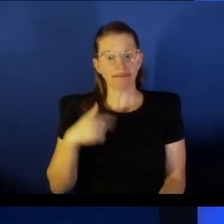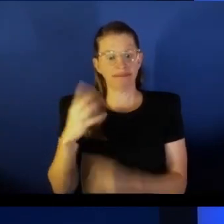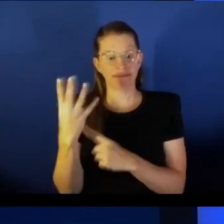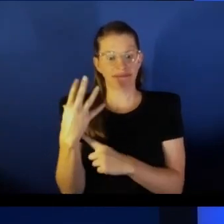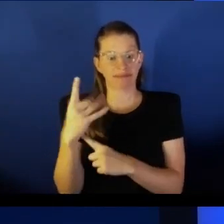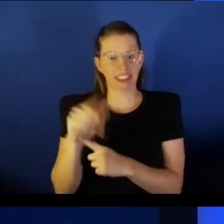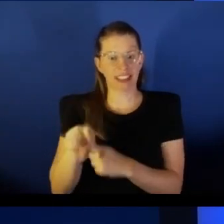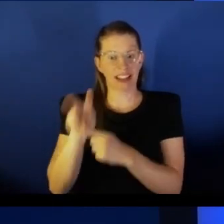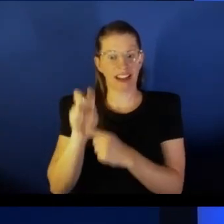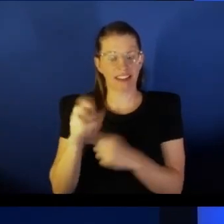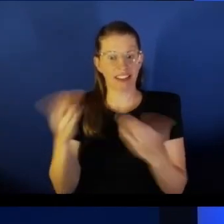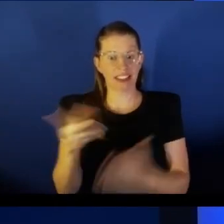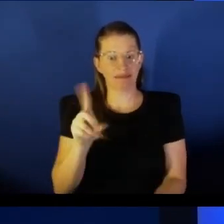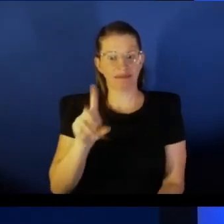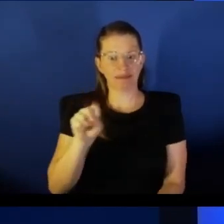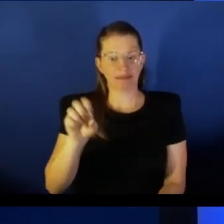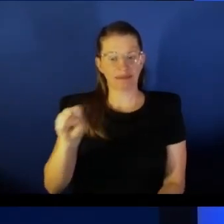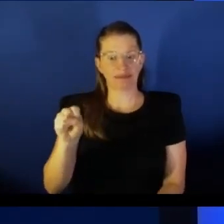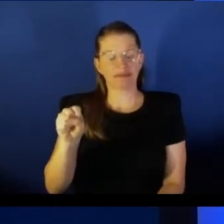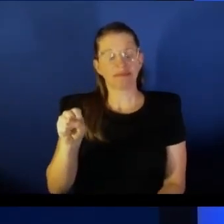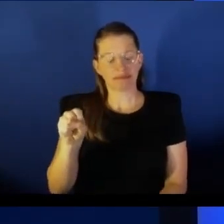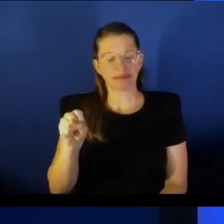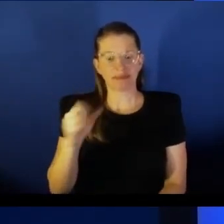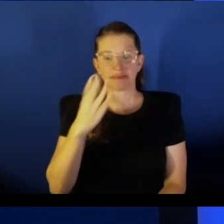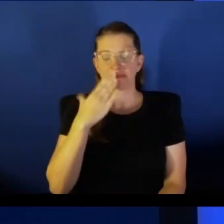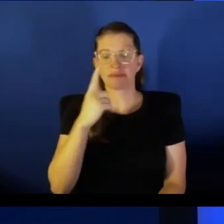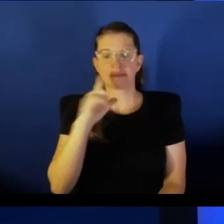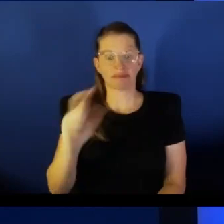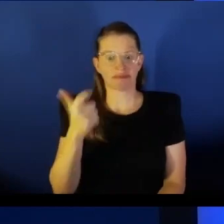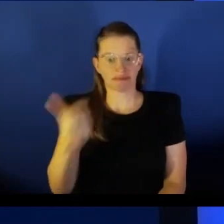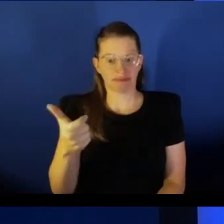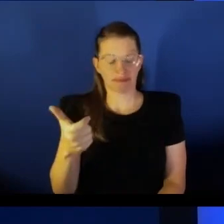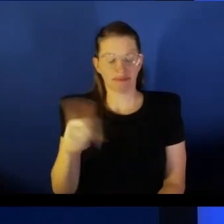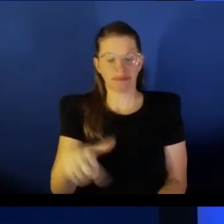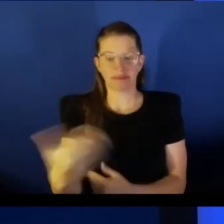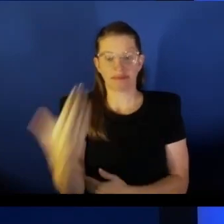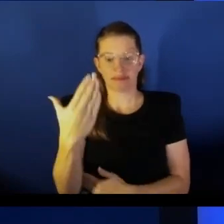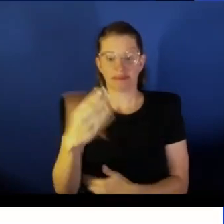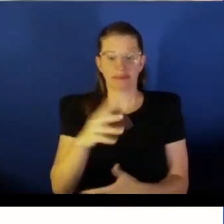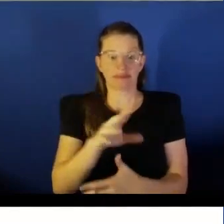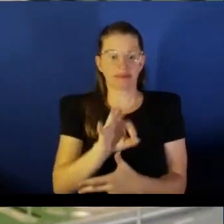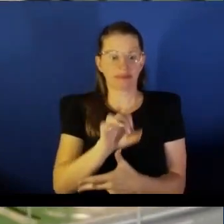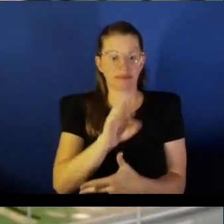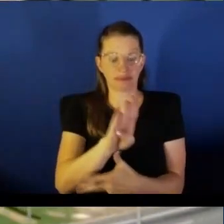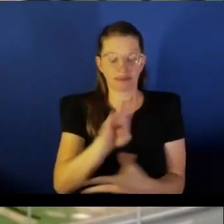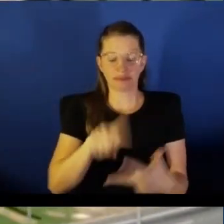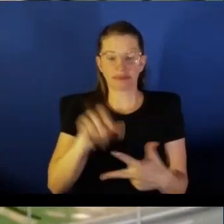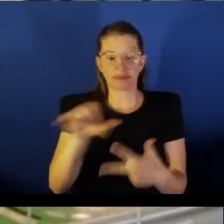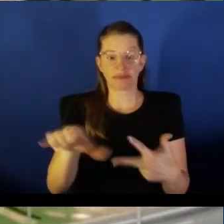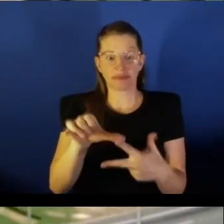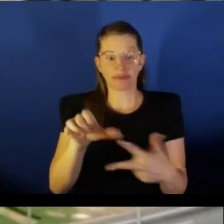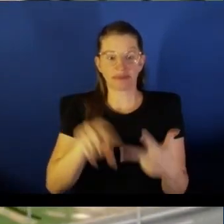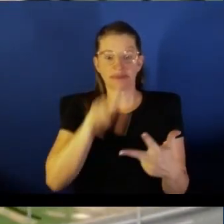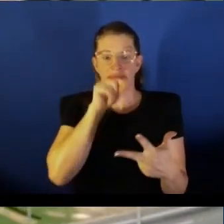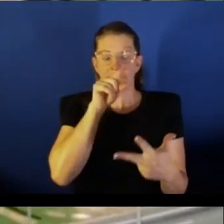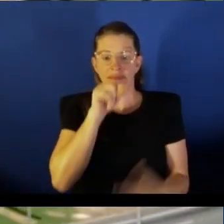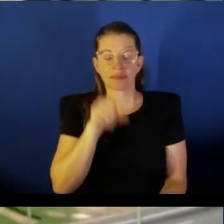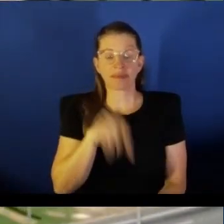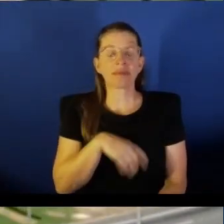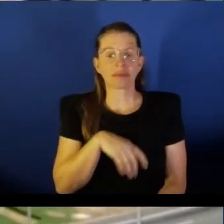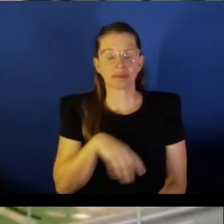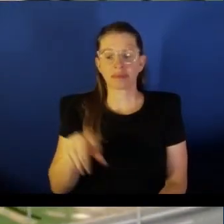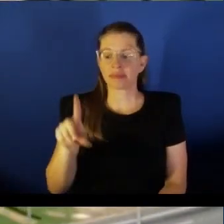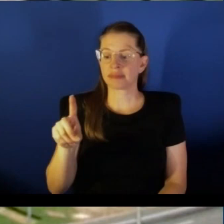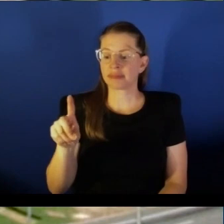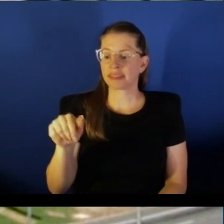Broadcast Studio. Thank you for being with us this morning on Facebook, YouTube, and on Twitter. Infectious disease physician Dr. Dan Hinthorn is